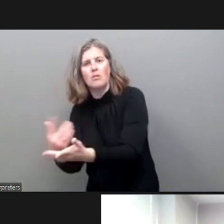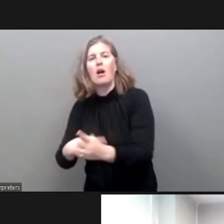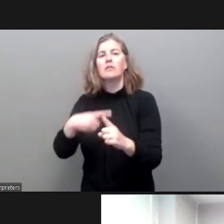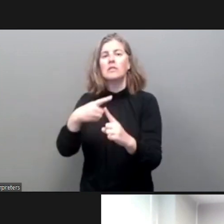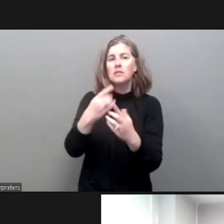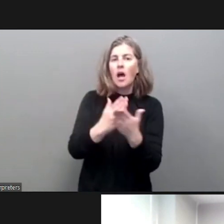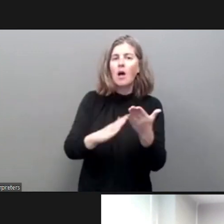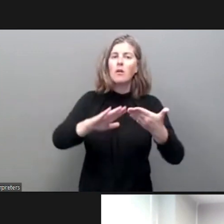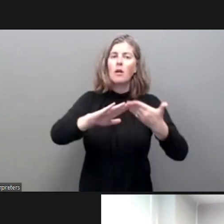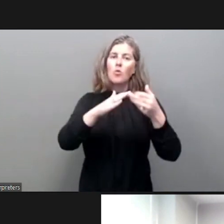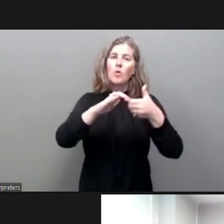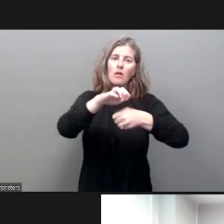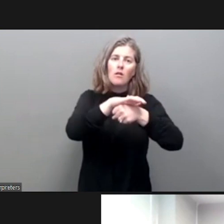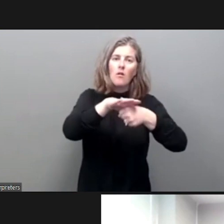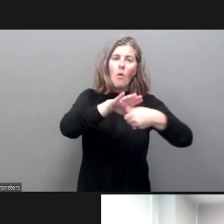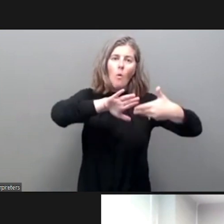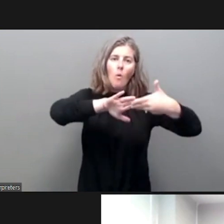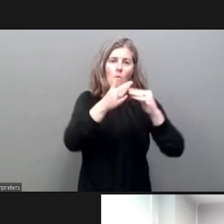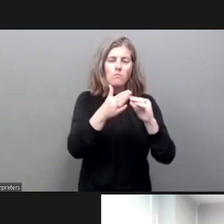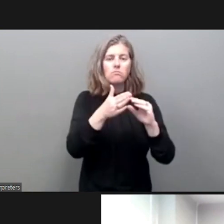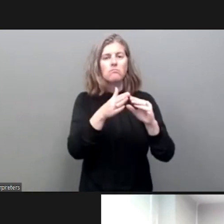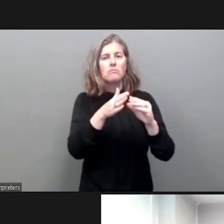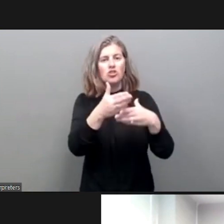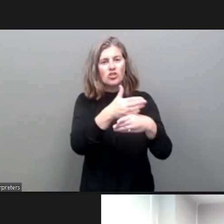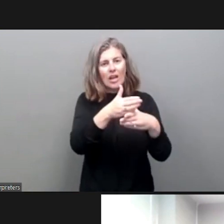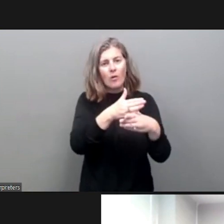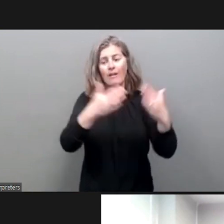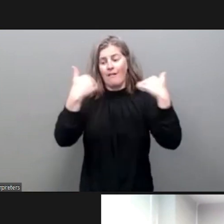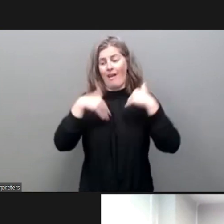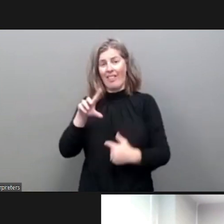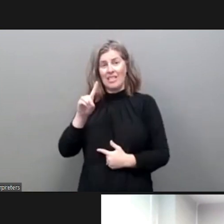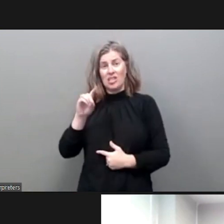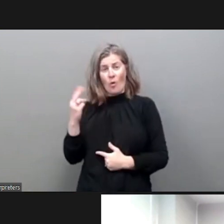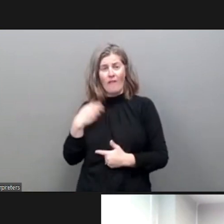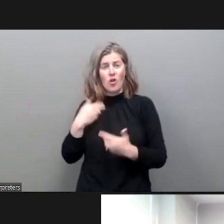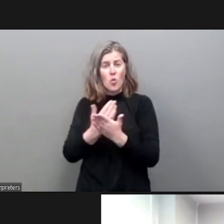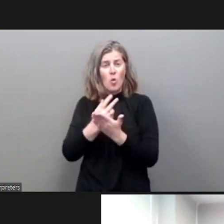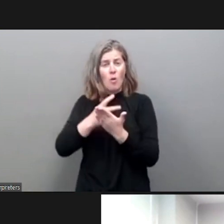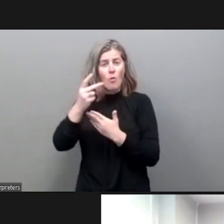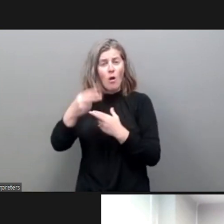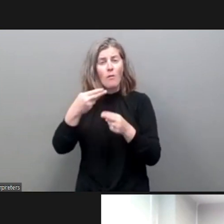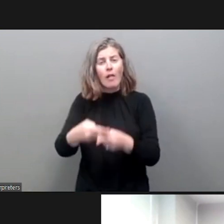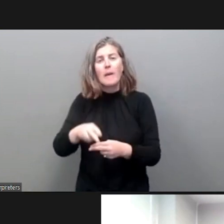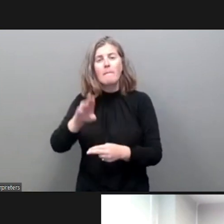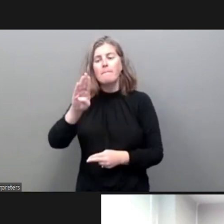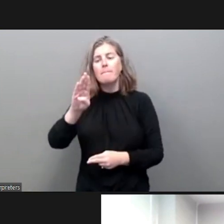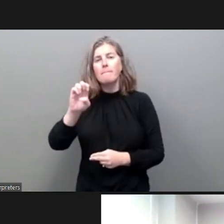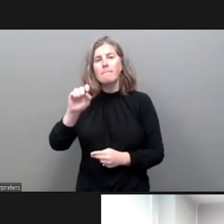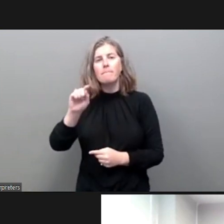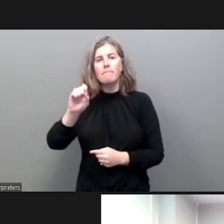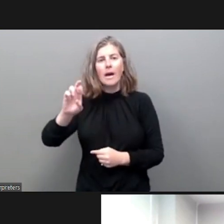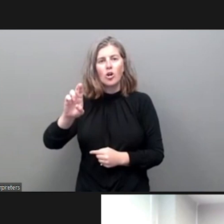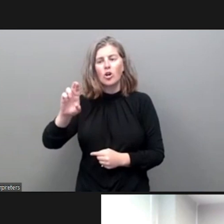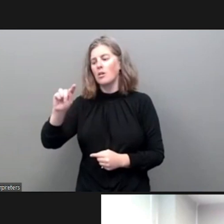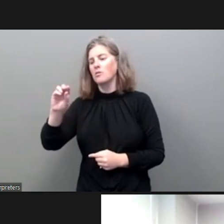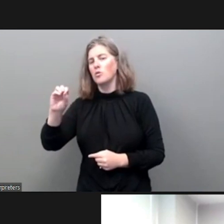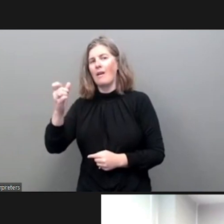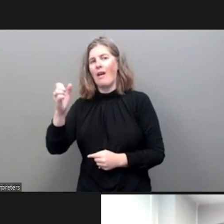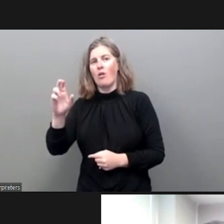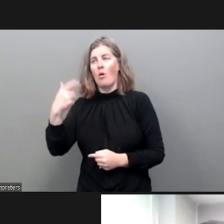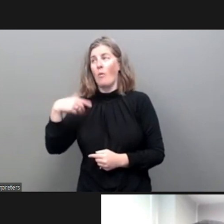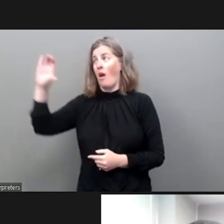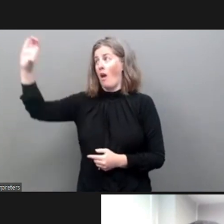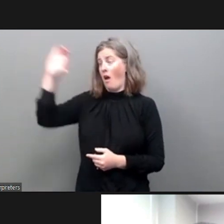community organizations sharing the message. At the Department of Health, we have a new program called Better Together, where we're giving funding to